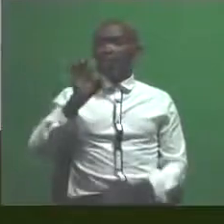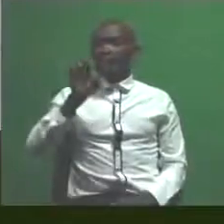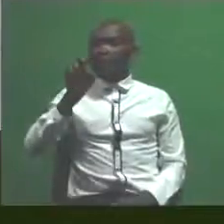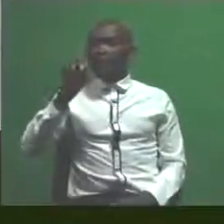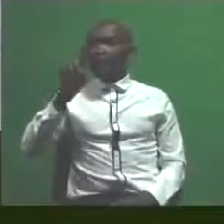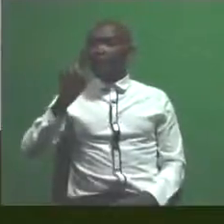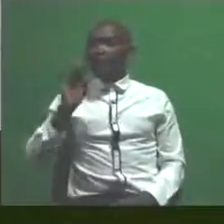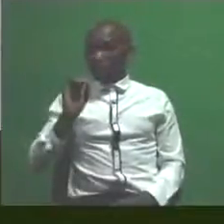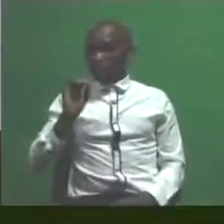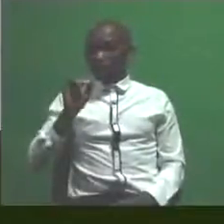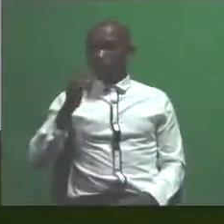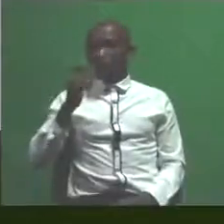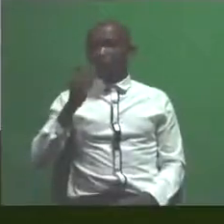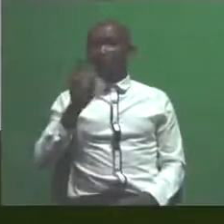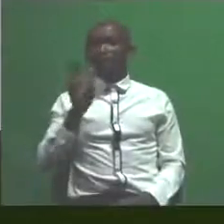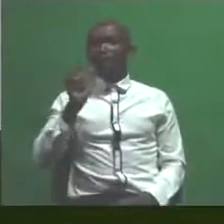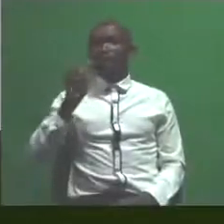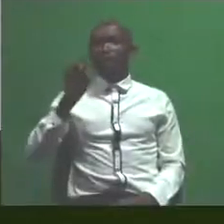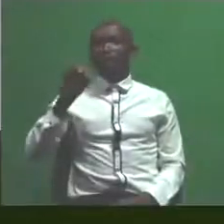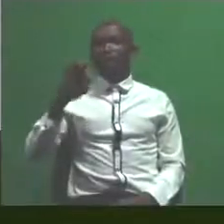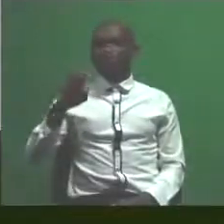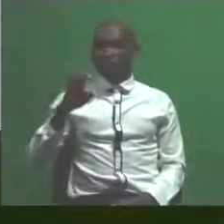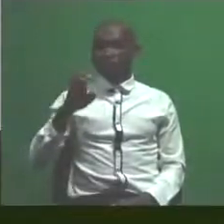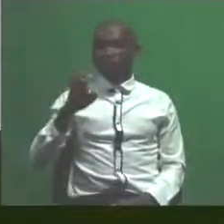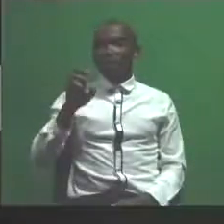endothermic reactions.